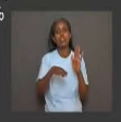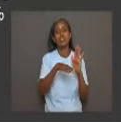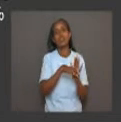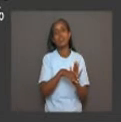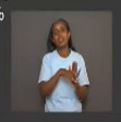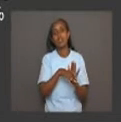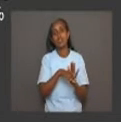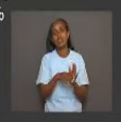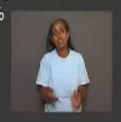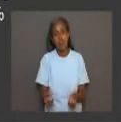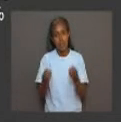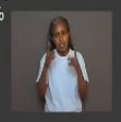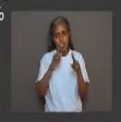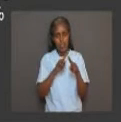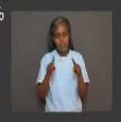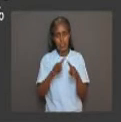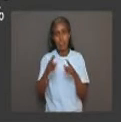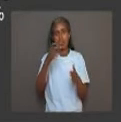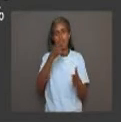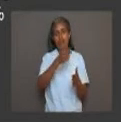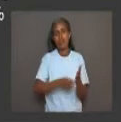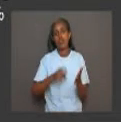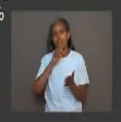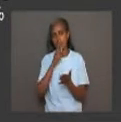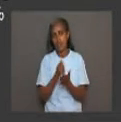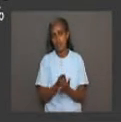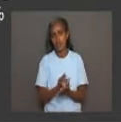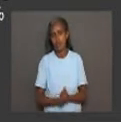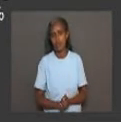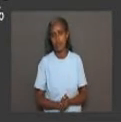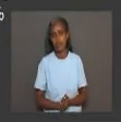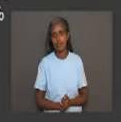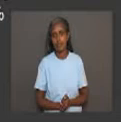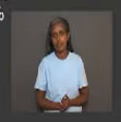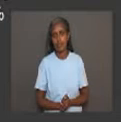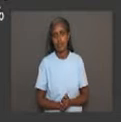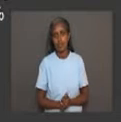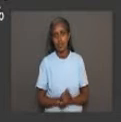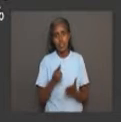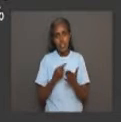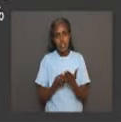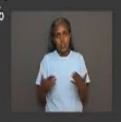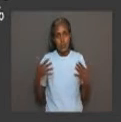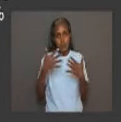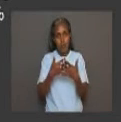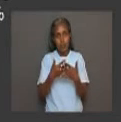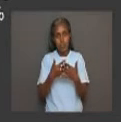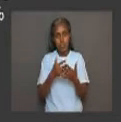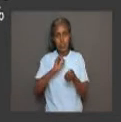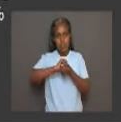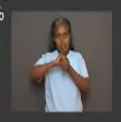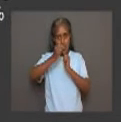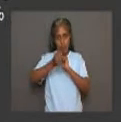representing many different values of data. Its components are